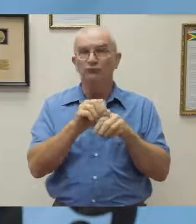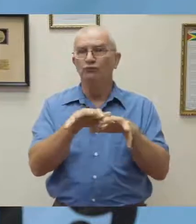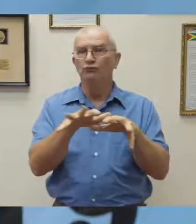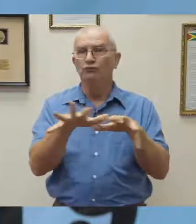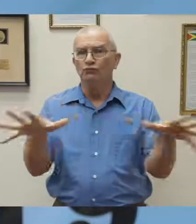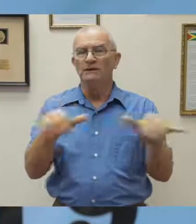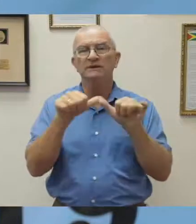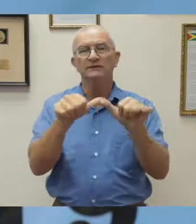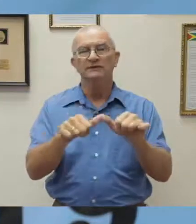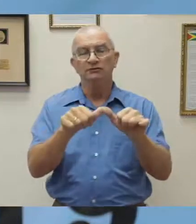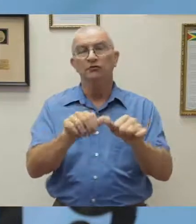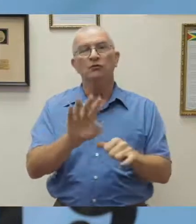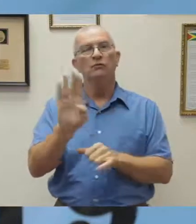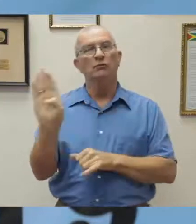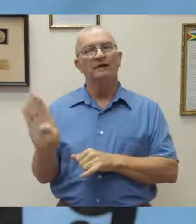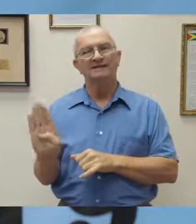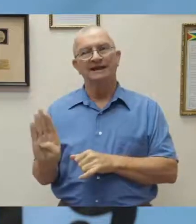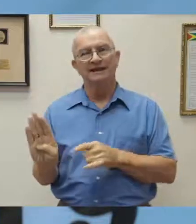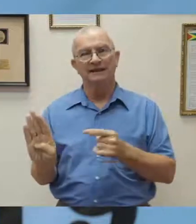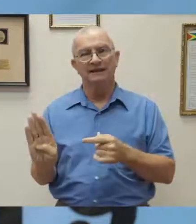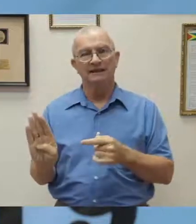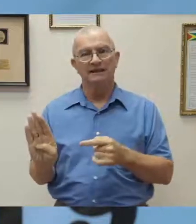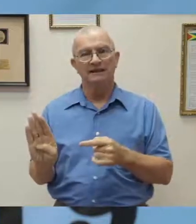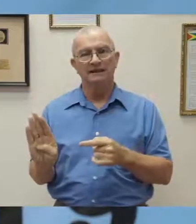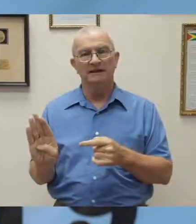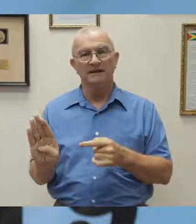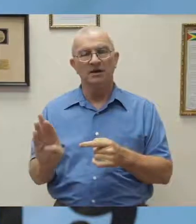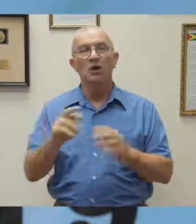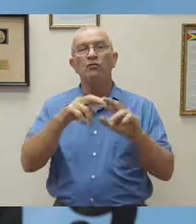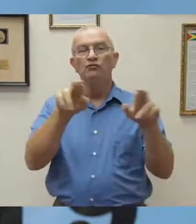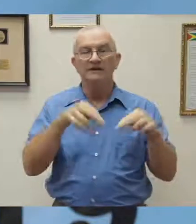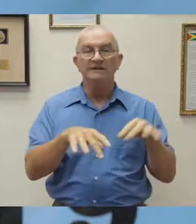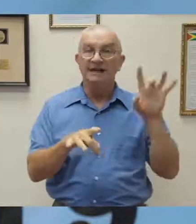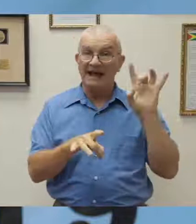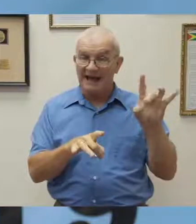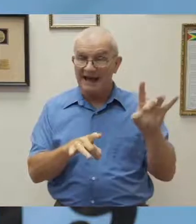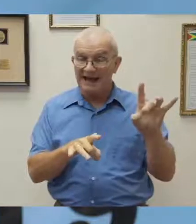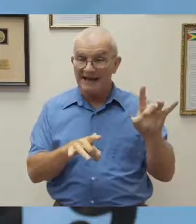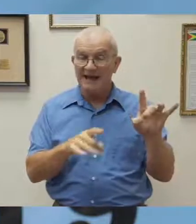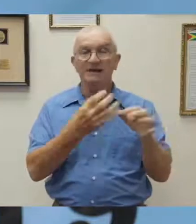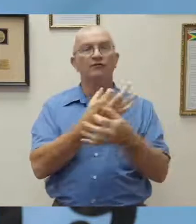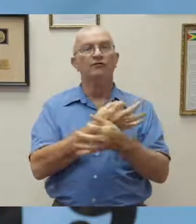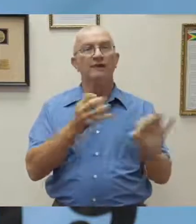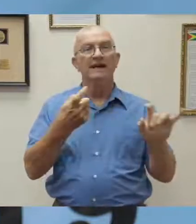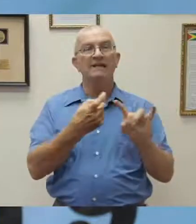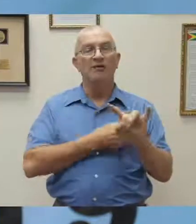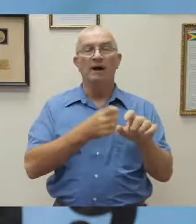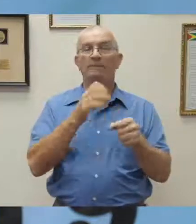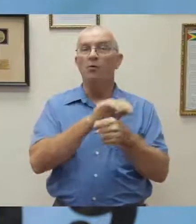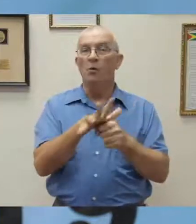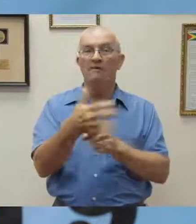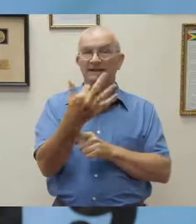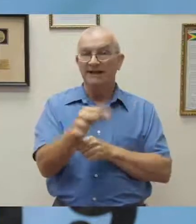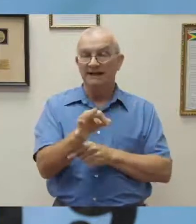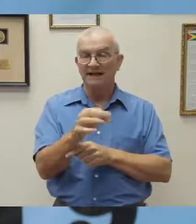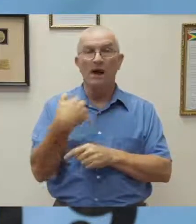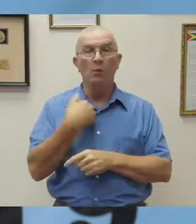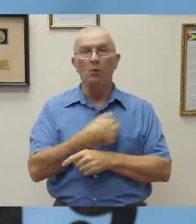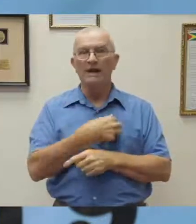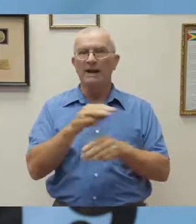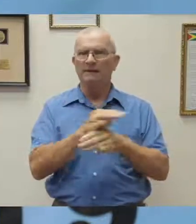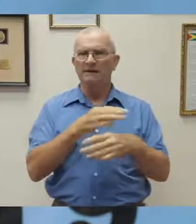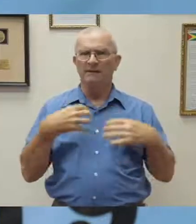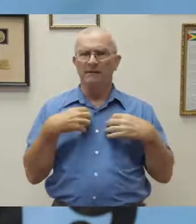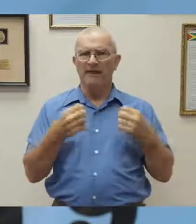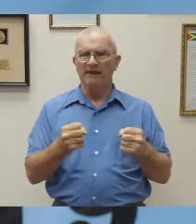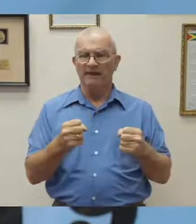the neighboring country, Brazil. Region 8 remains free of this disease, and we at the Ministry of Public